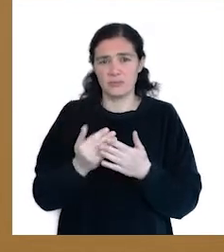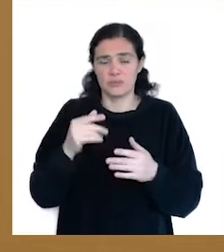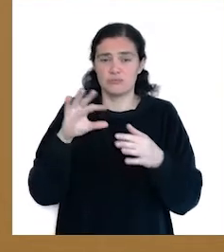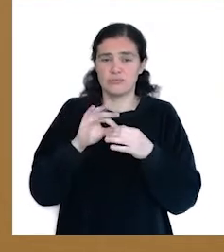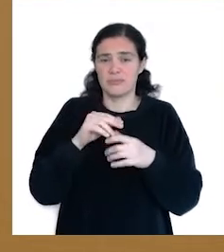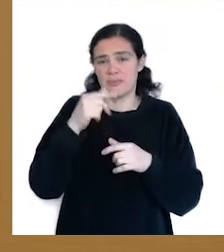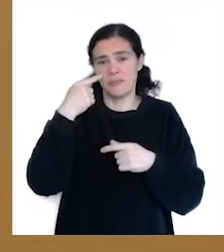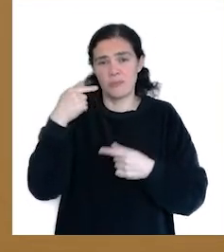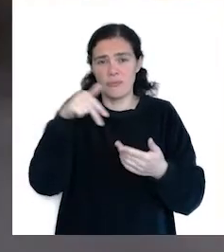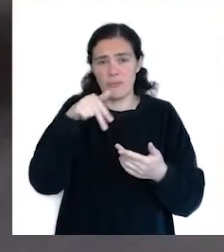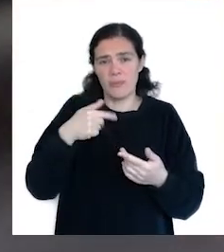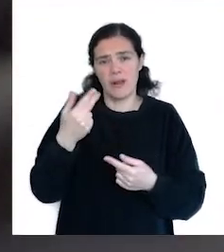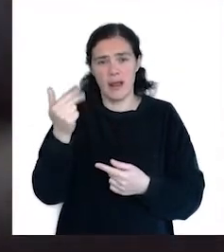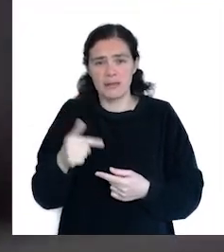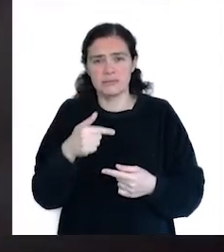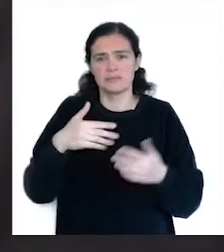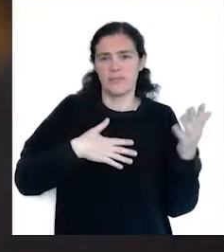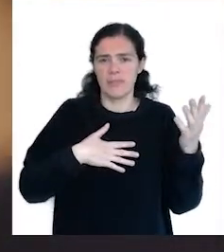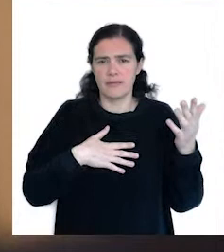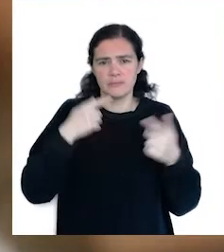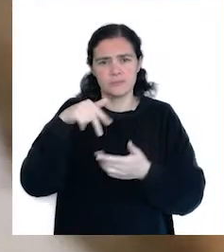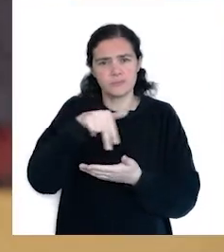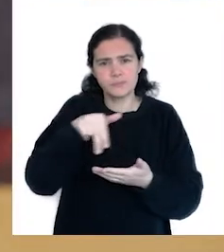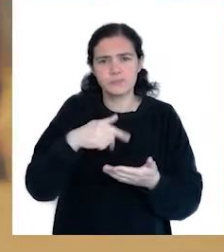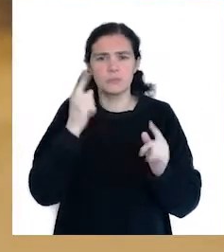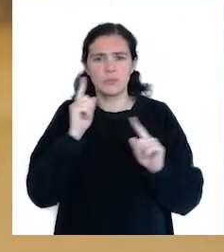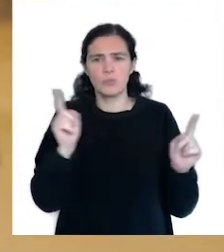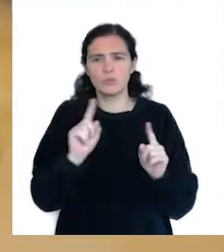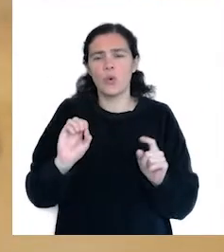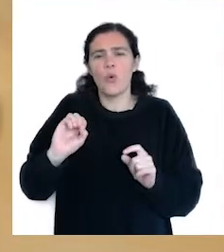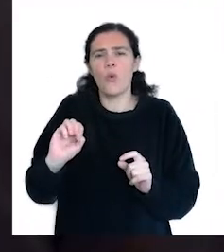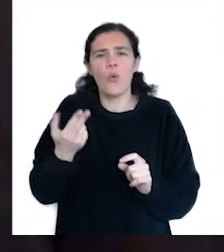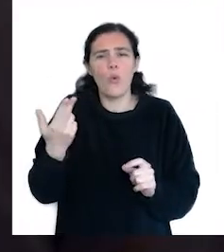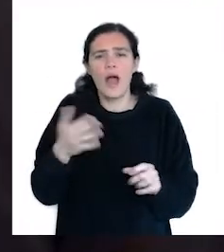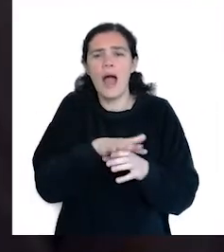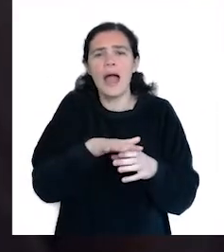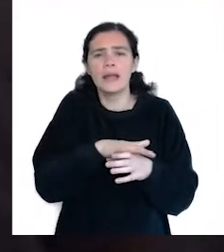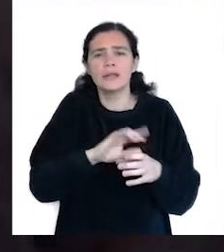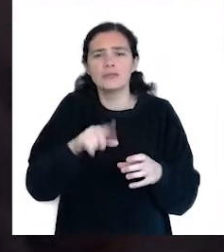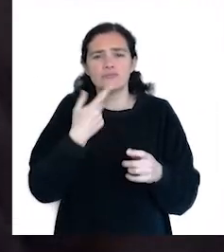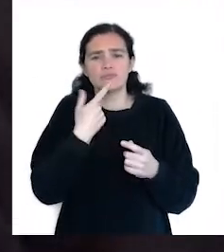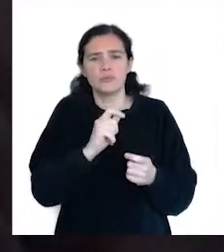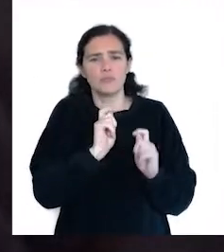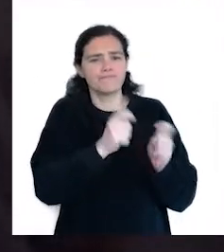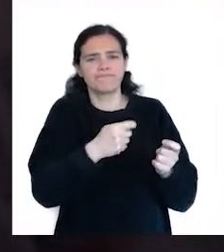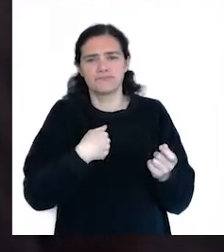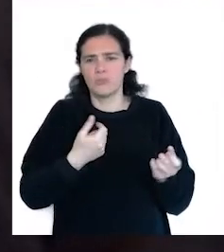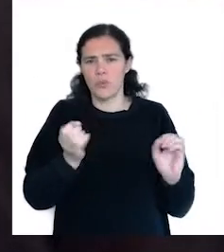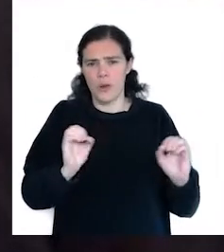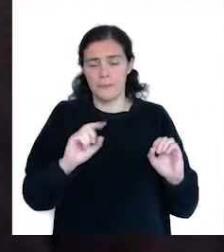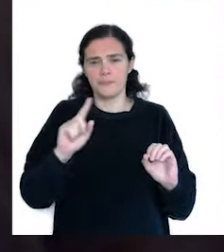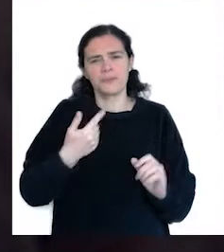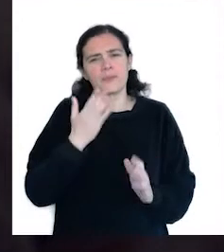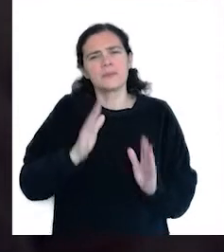years with performing art, dance, performance, music, or even discipline that we don't have a name